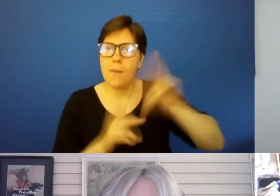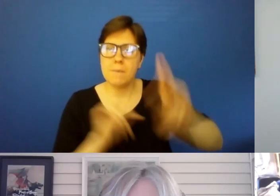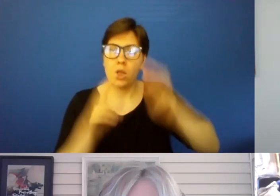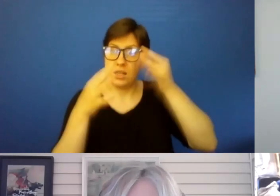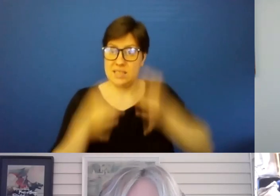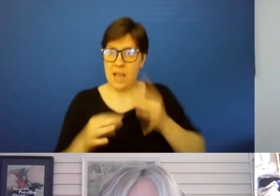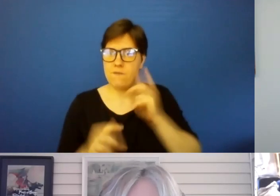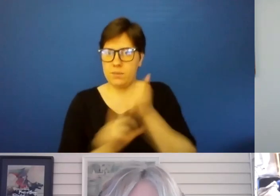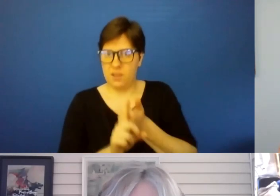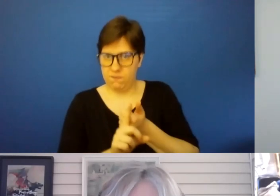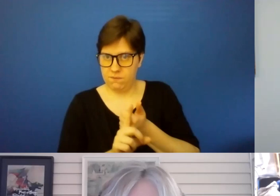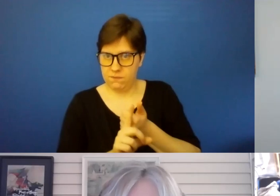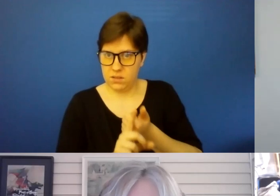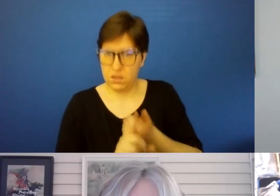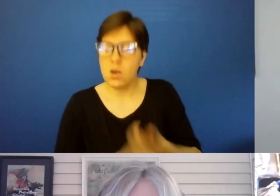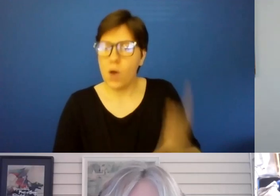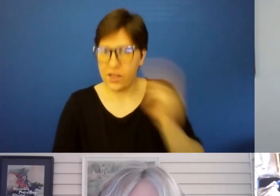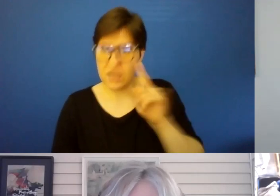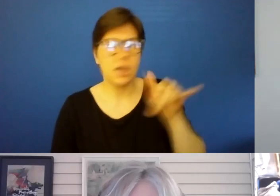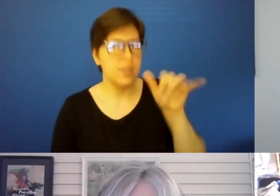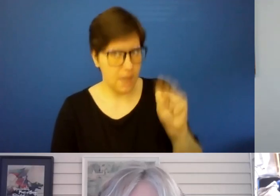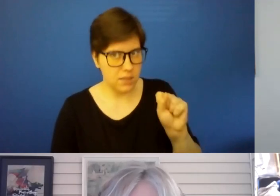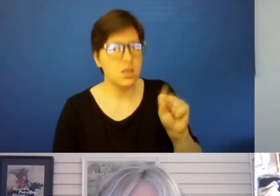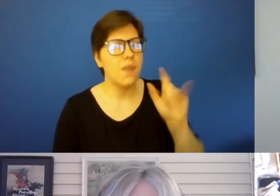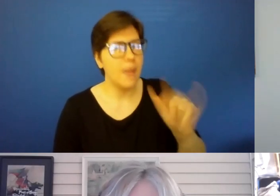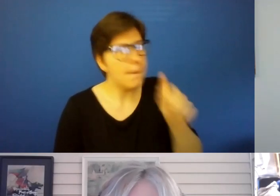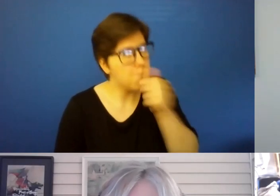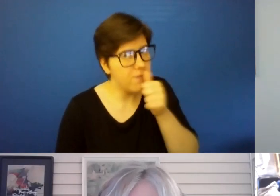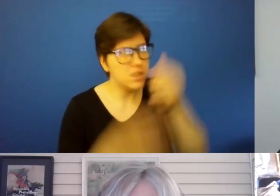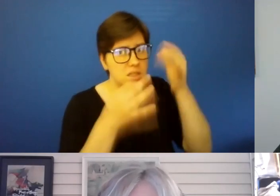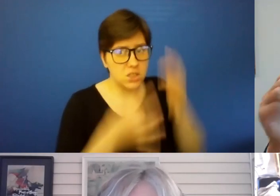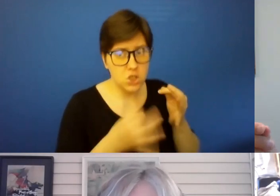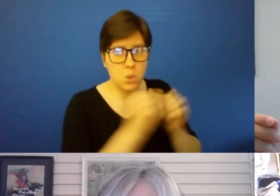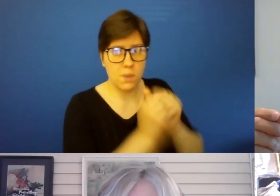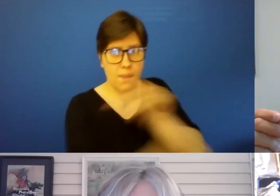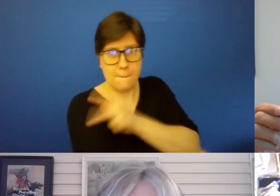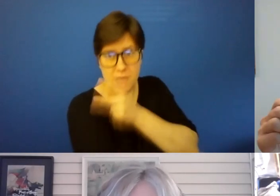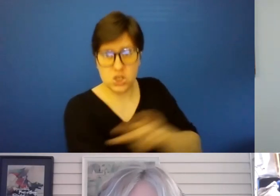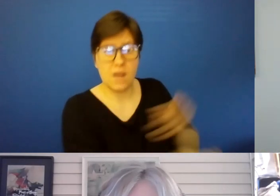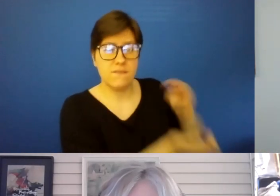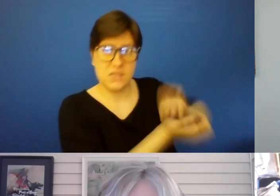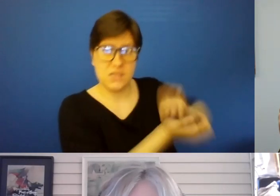I think it's a private decision between a patient and her physician,